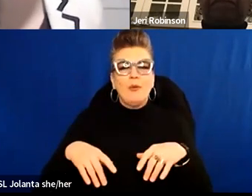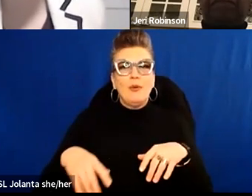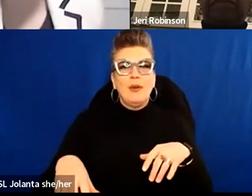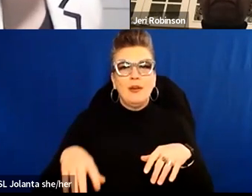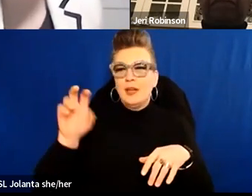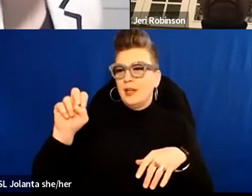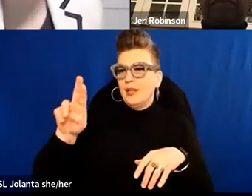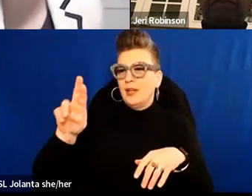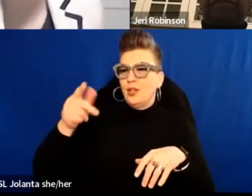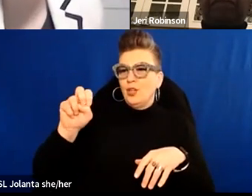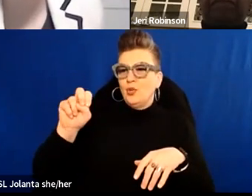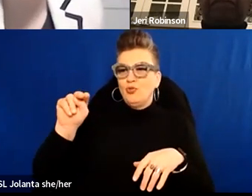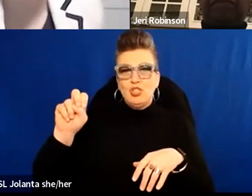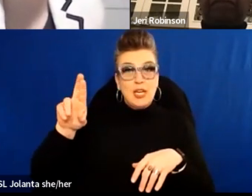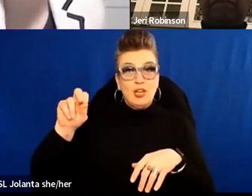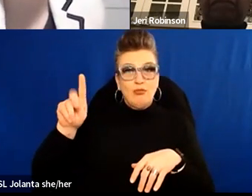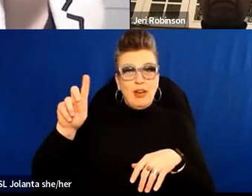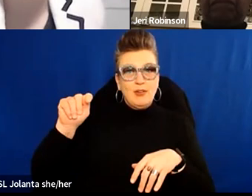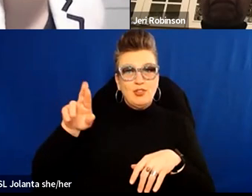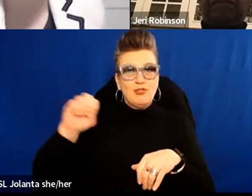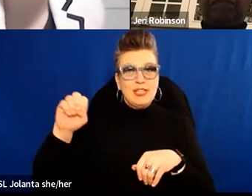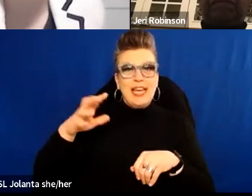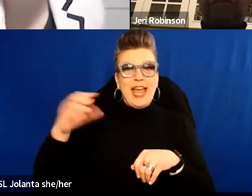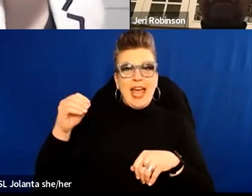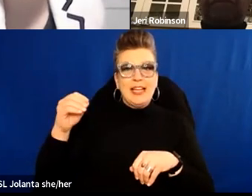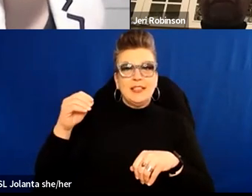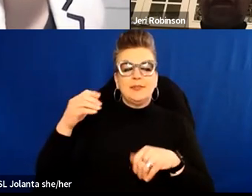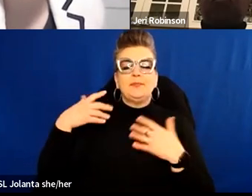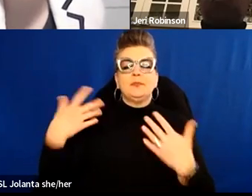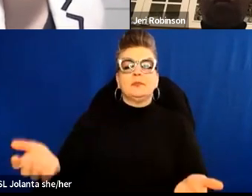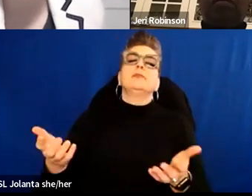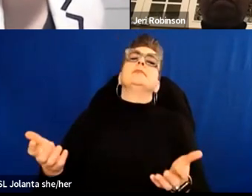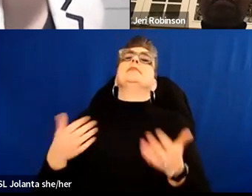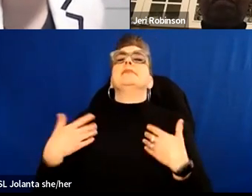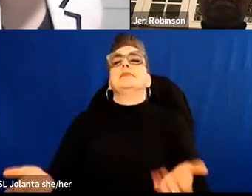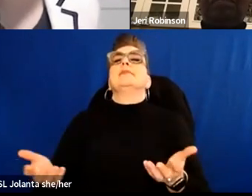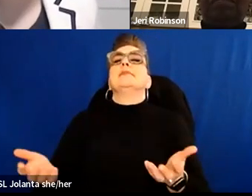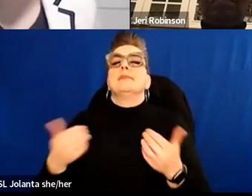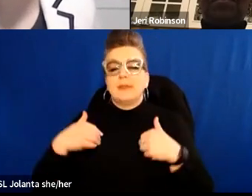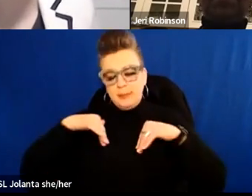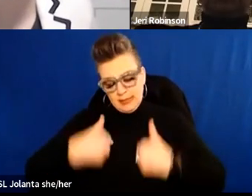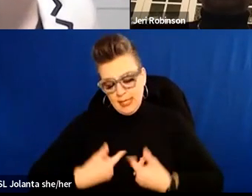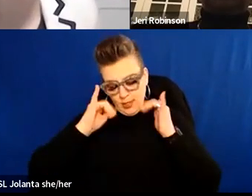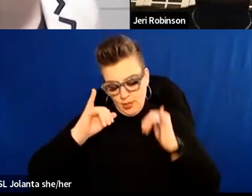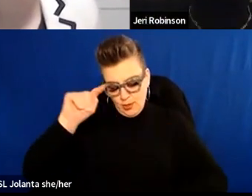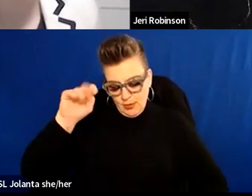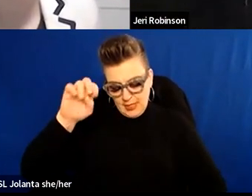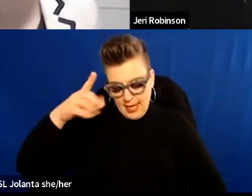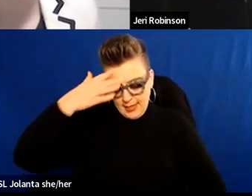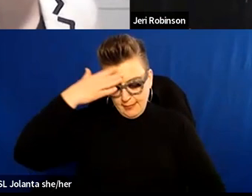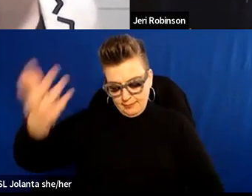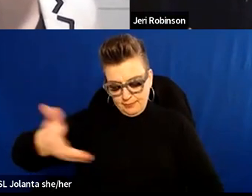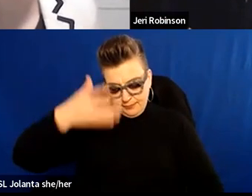eugene roundtree and um um i'm losing i'm tired too ted um